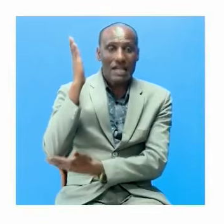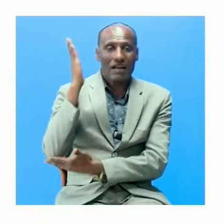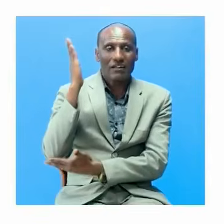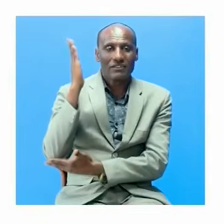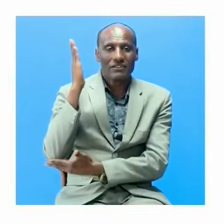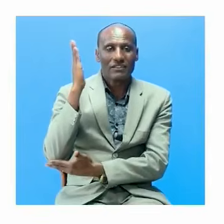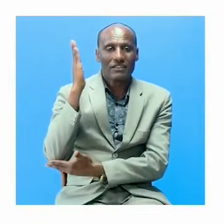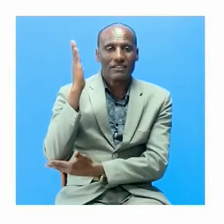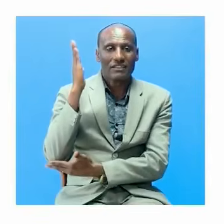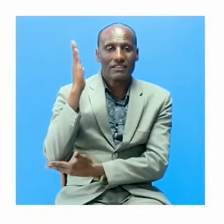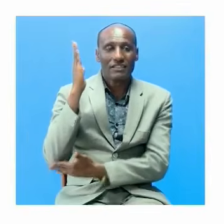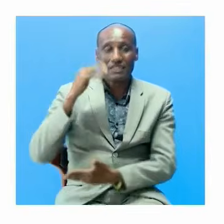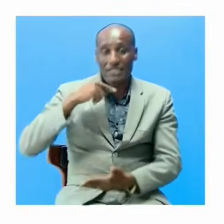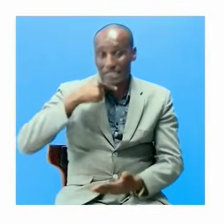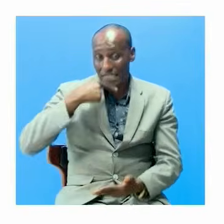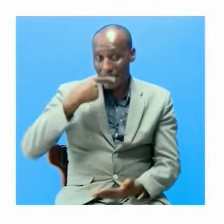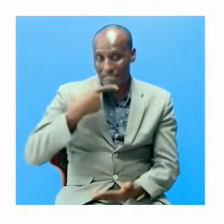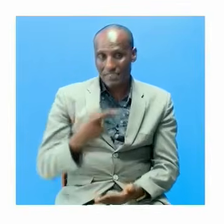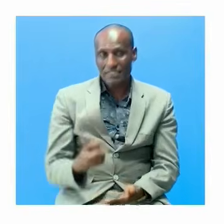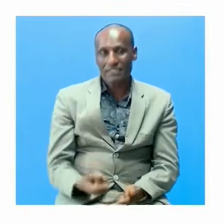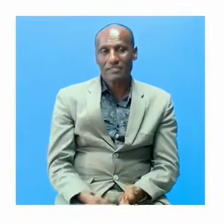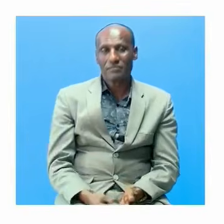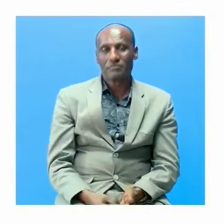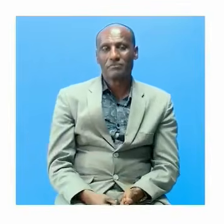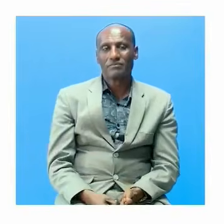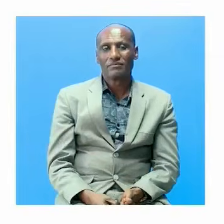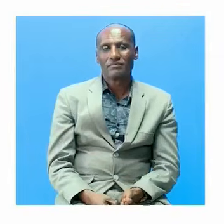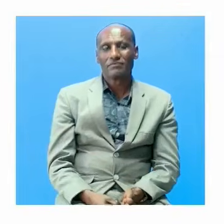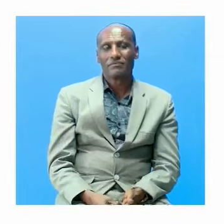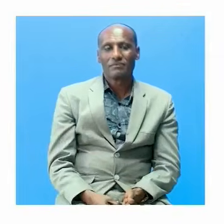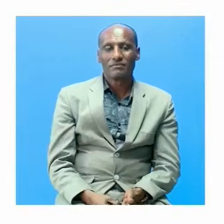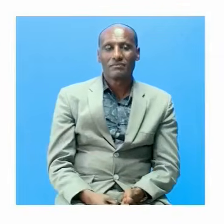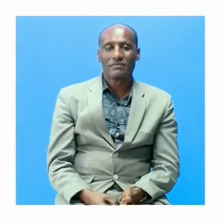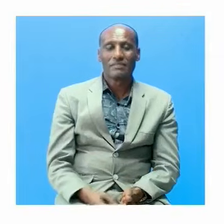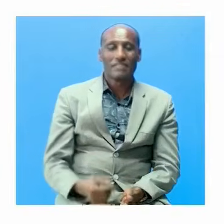Look, if God